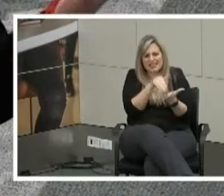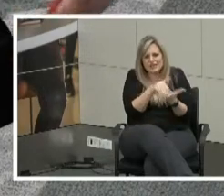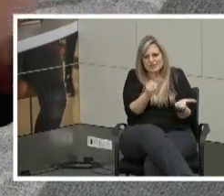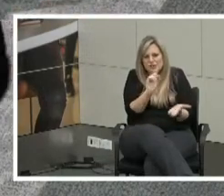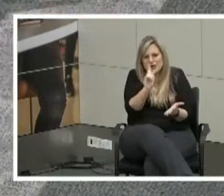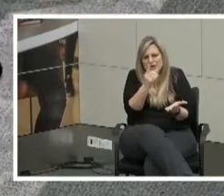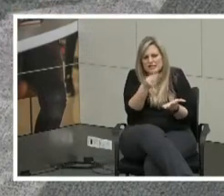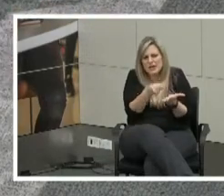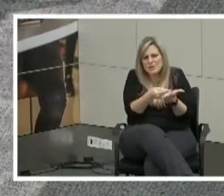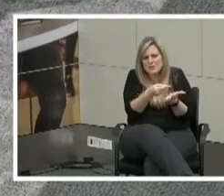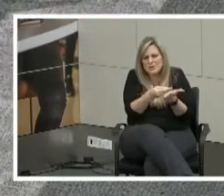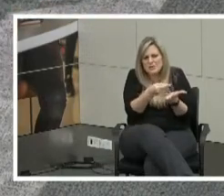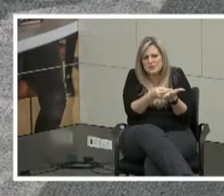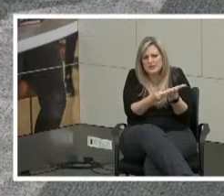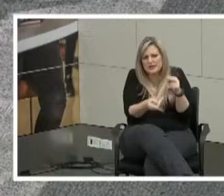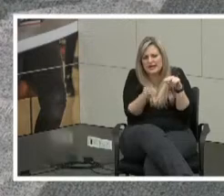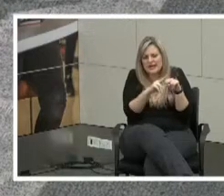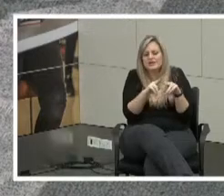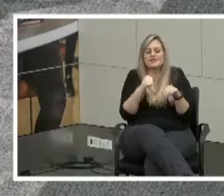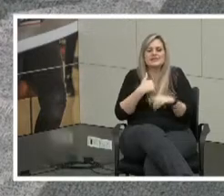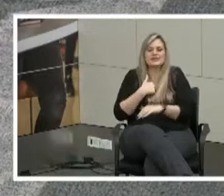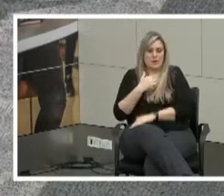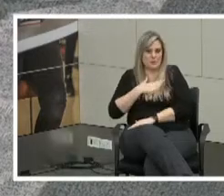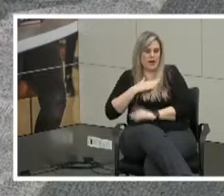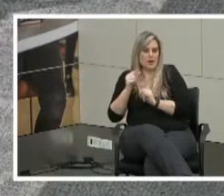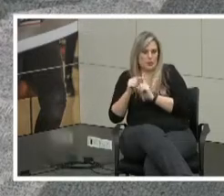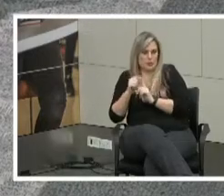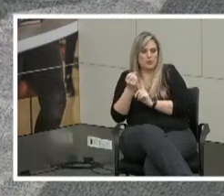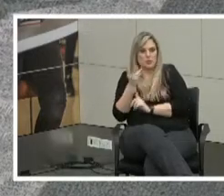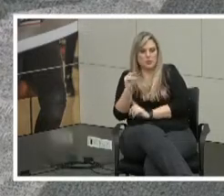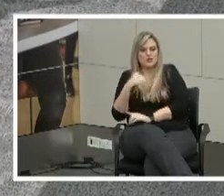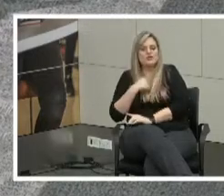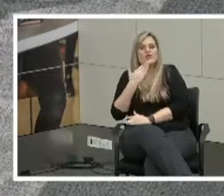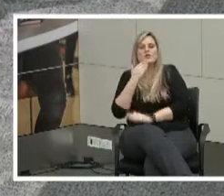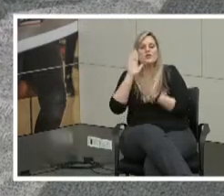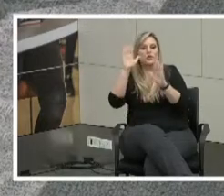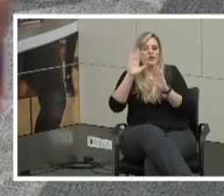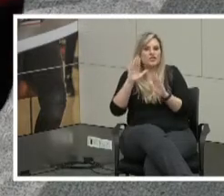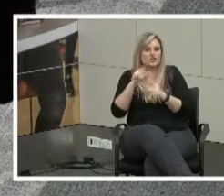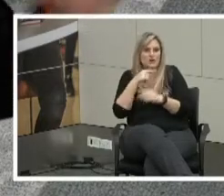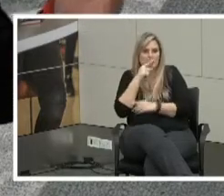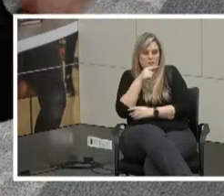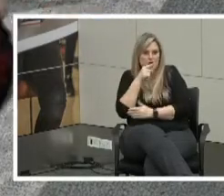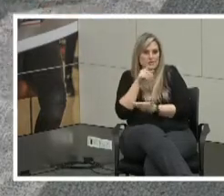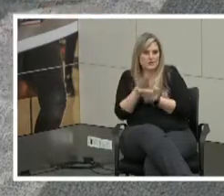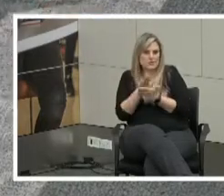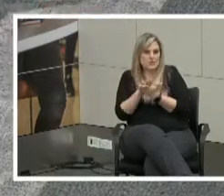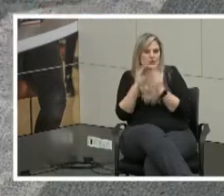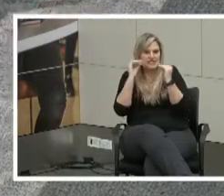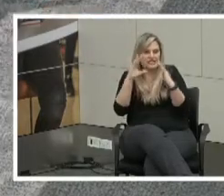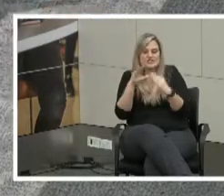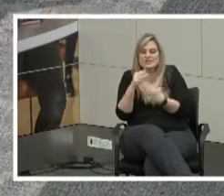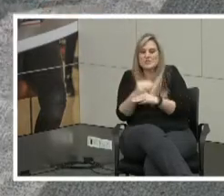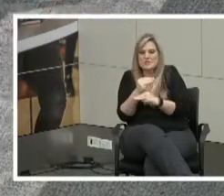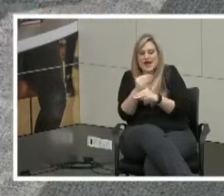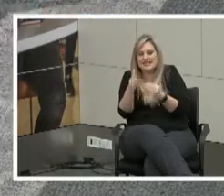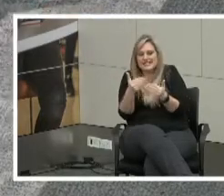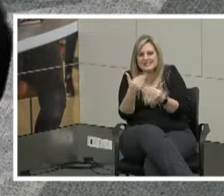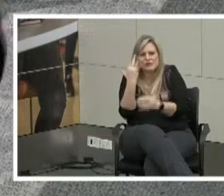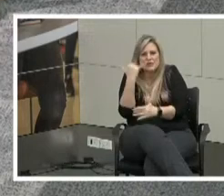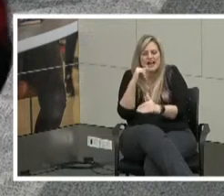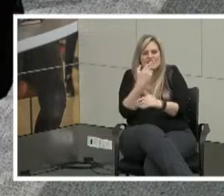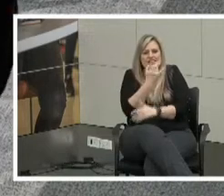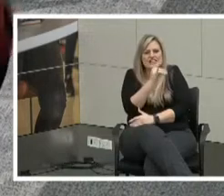the pay increase now these are my words thanks to my wonderful Public School teachers the math is easy why is HISD